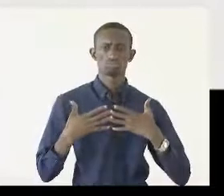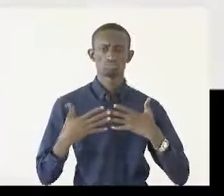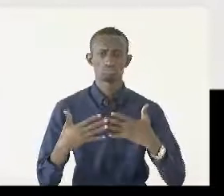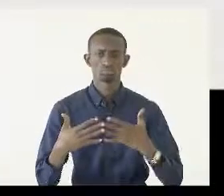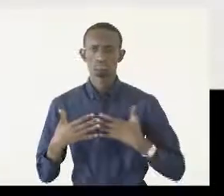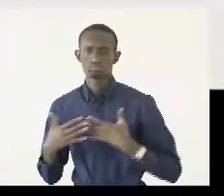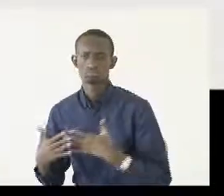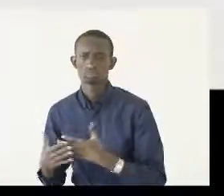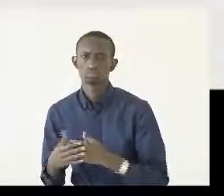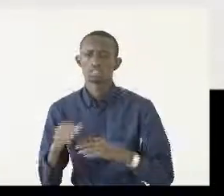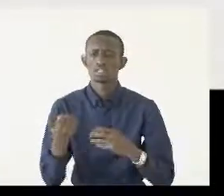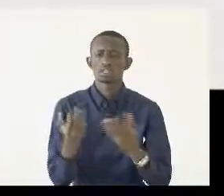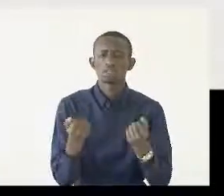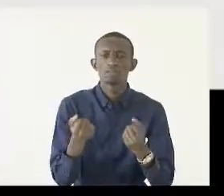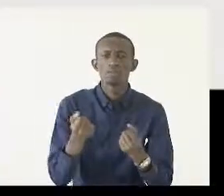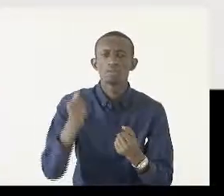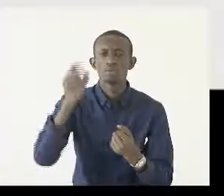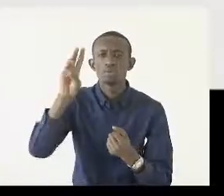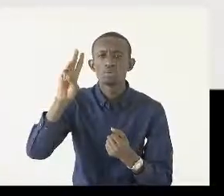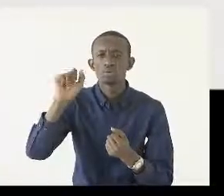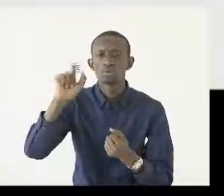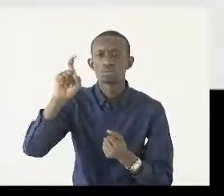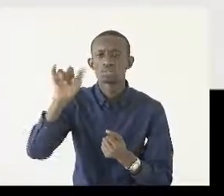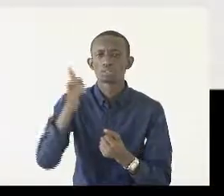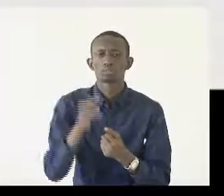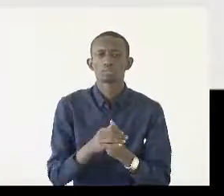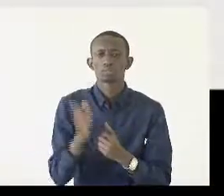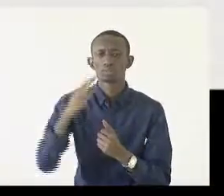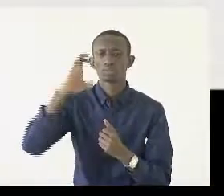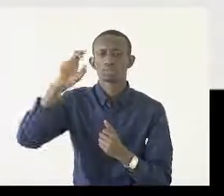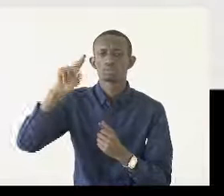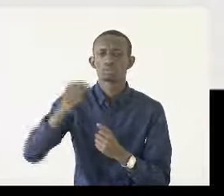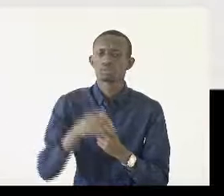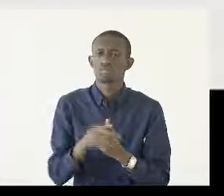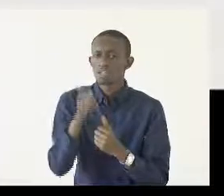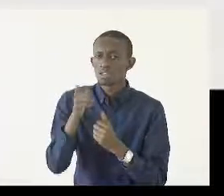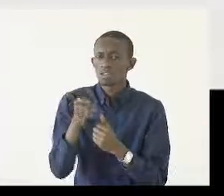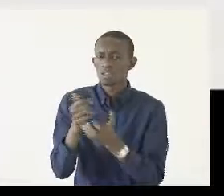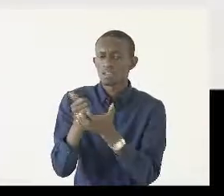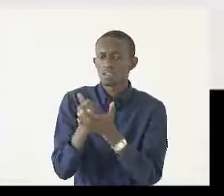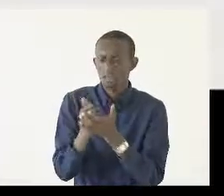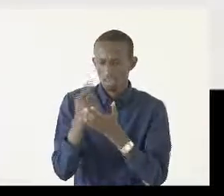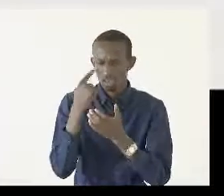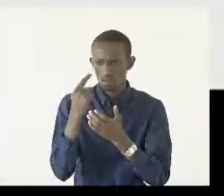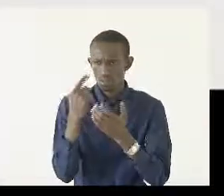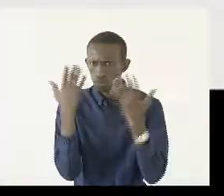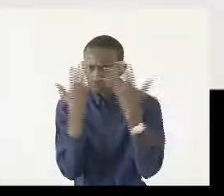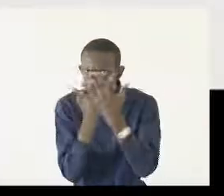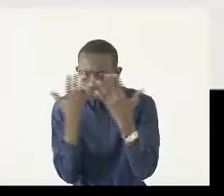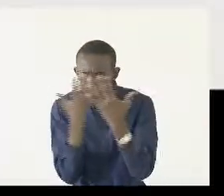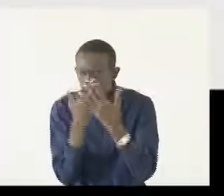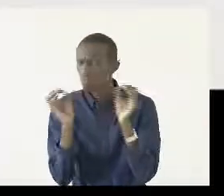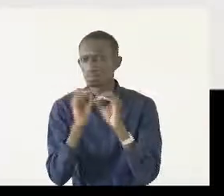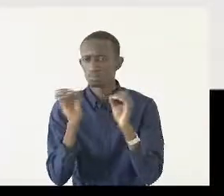has the waxy cuticle. This is the cuticle which is very transparent and thick